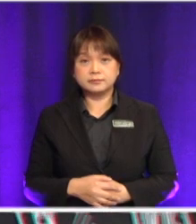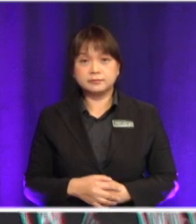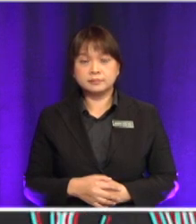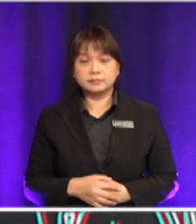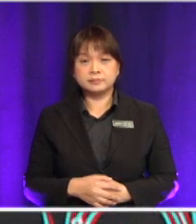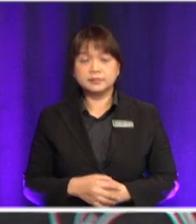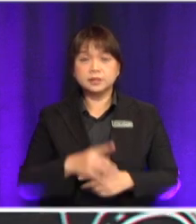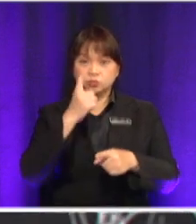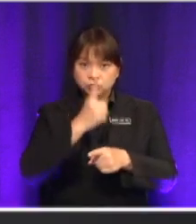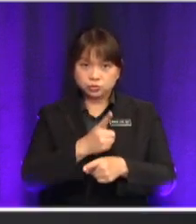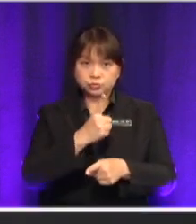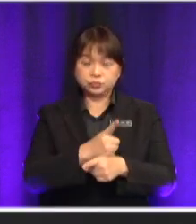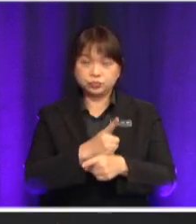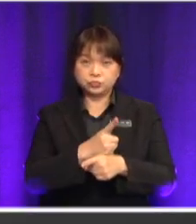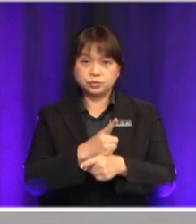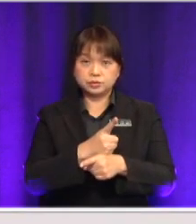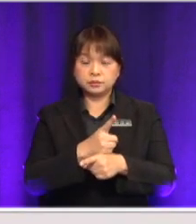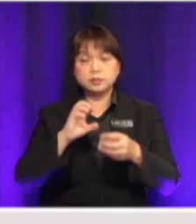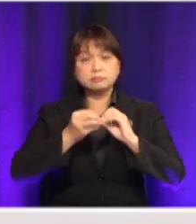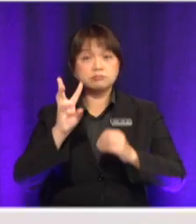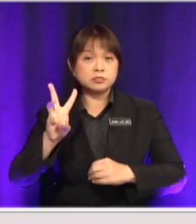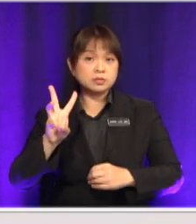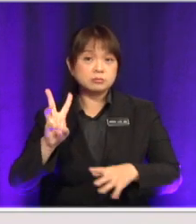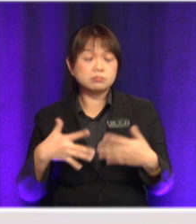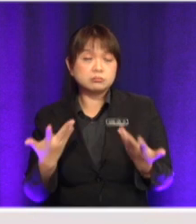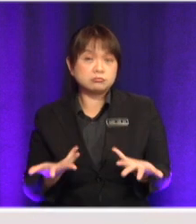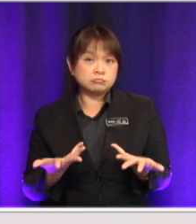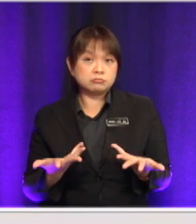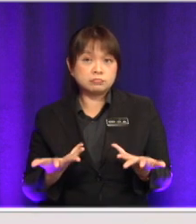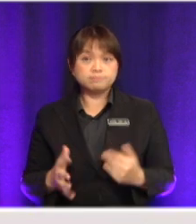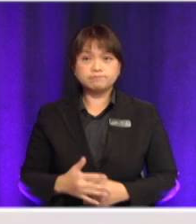True. Yes, true. What about number 6? Hashini?